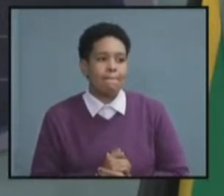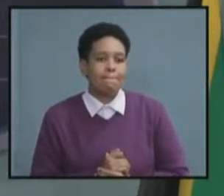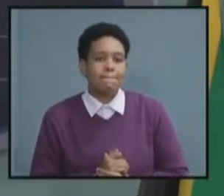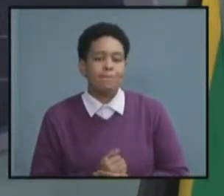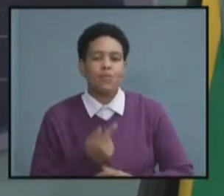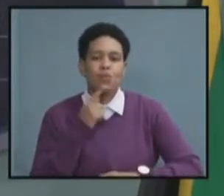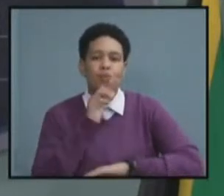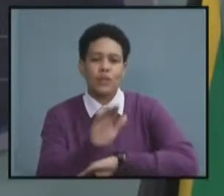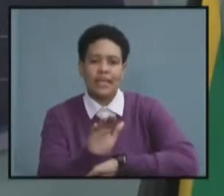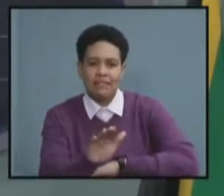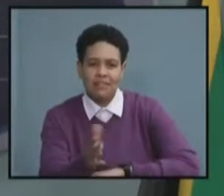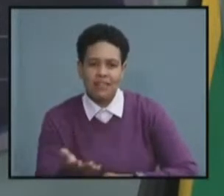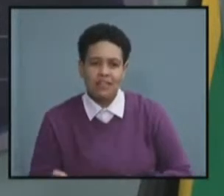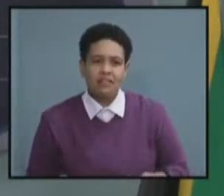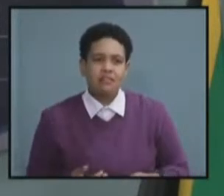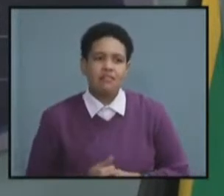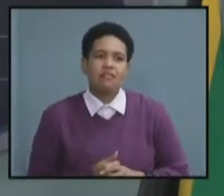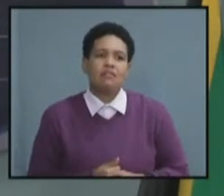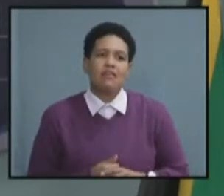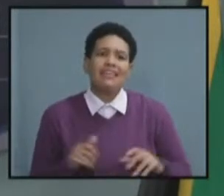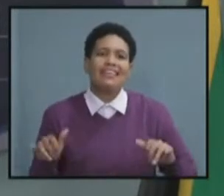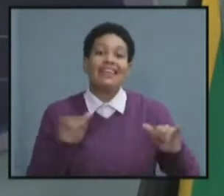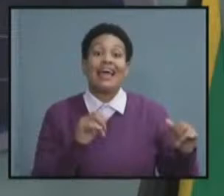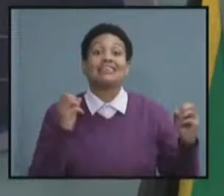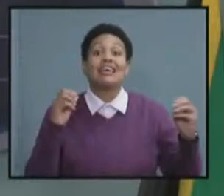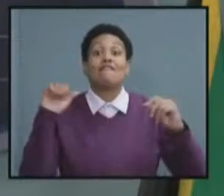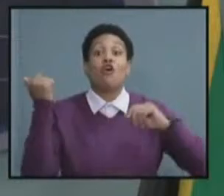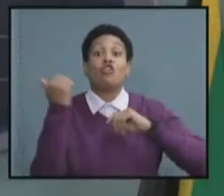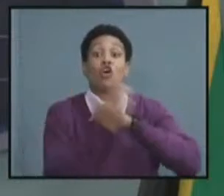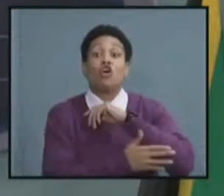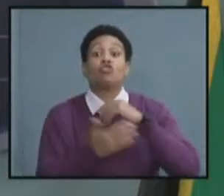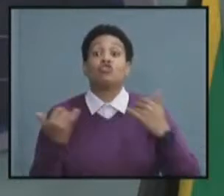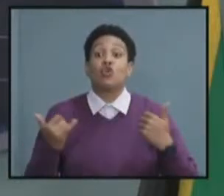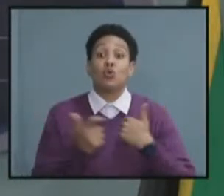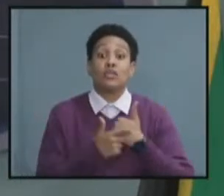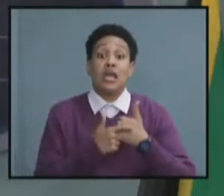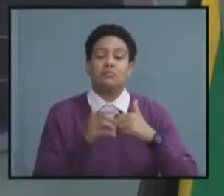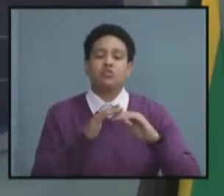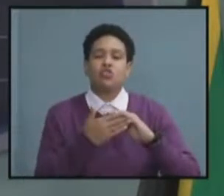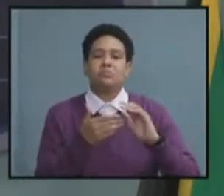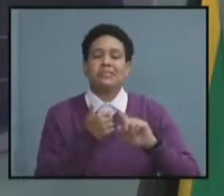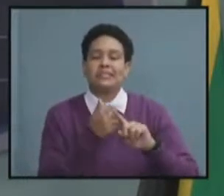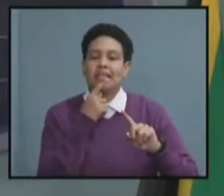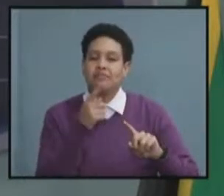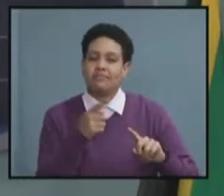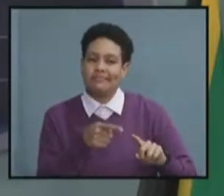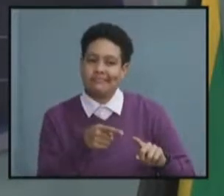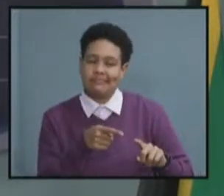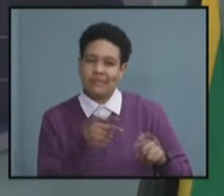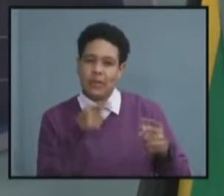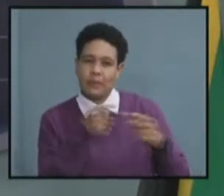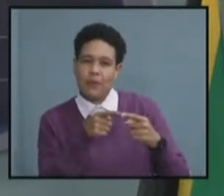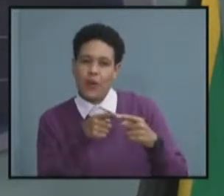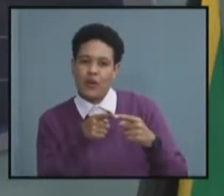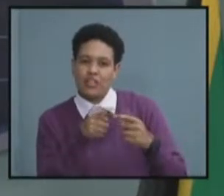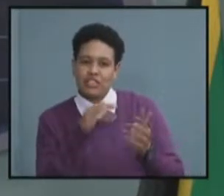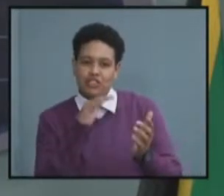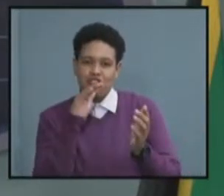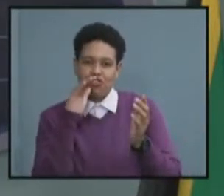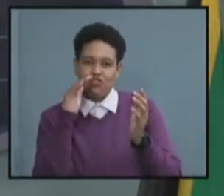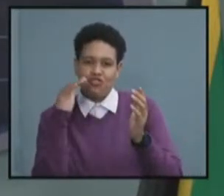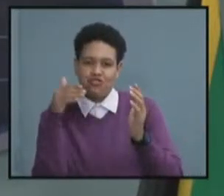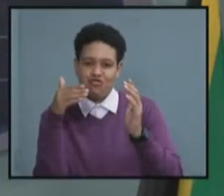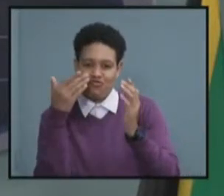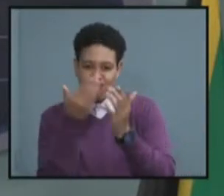Yes, good evening. Like several other countries at this time, Jamaica is at a very critical point where, as